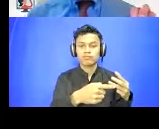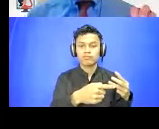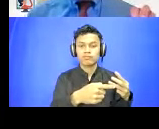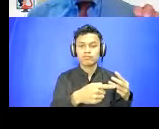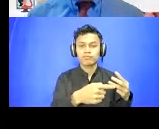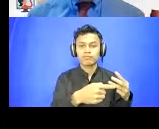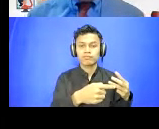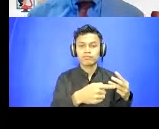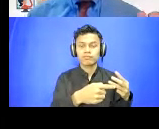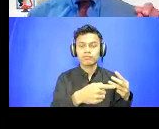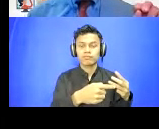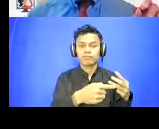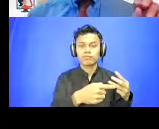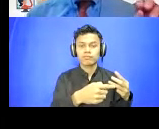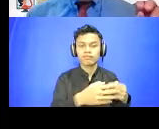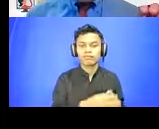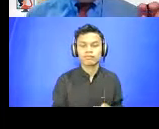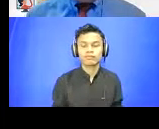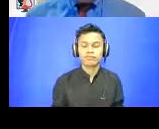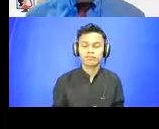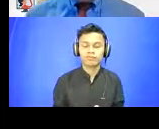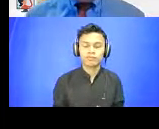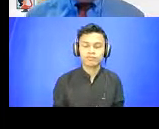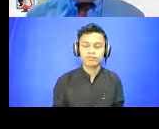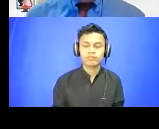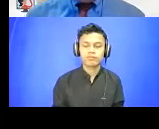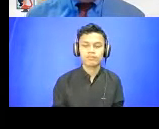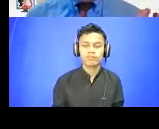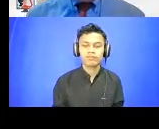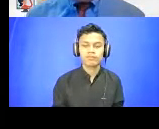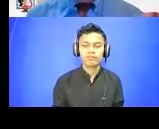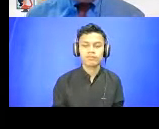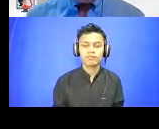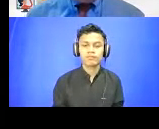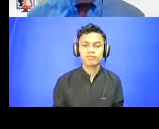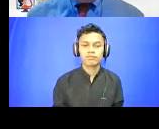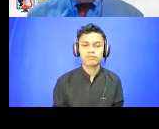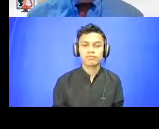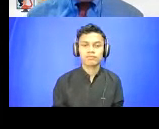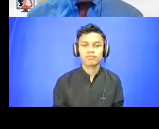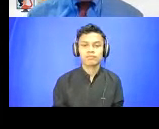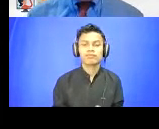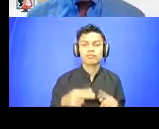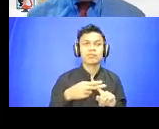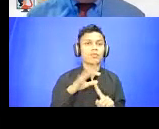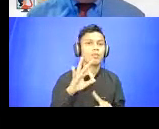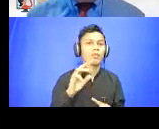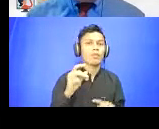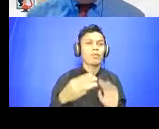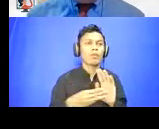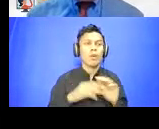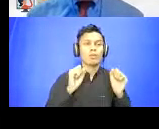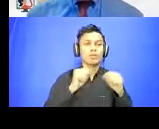guidelines concerning verification of client identity if you do not meet them in person,